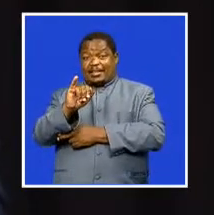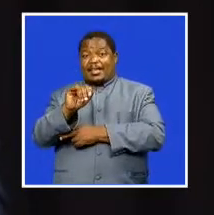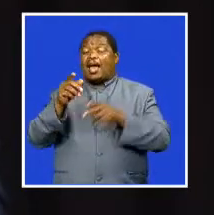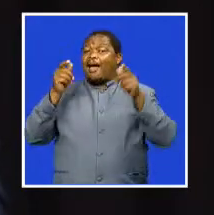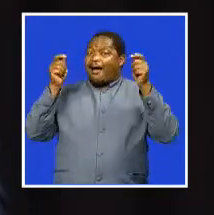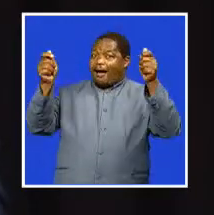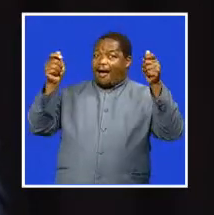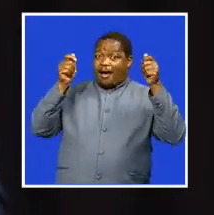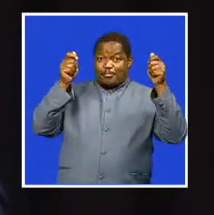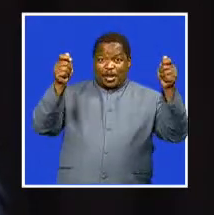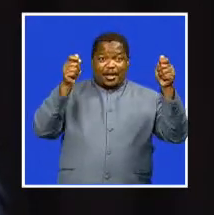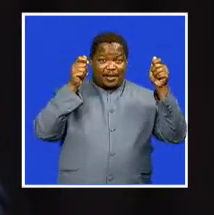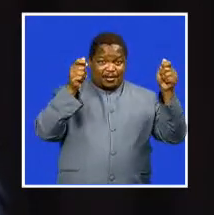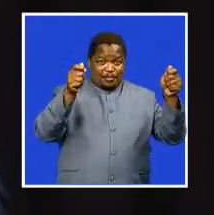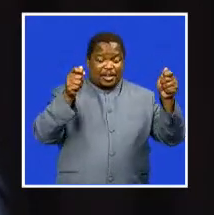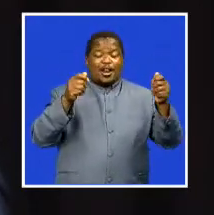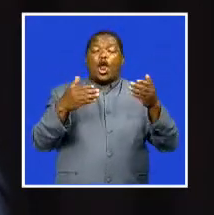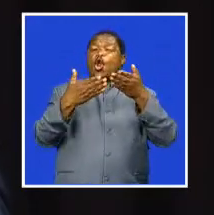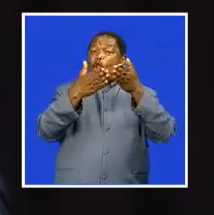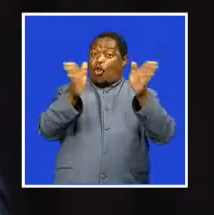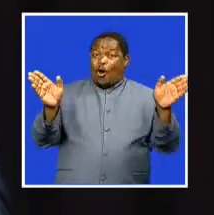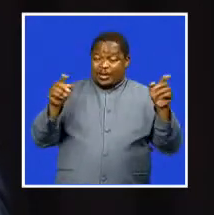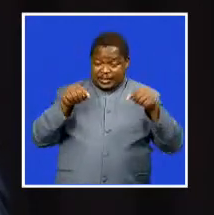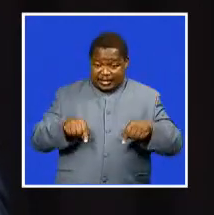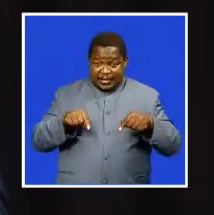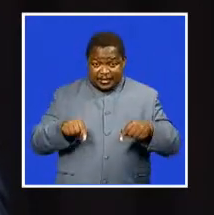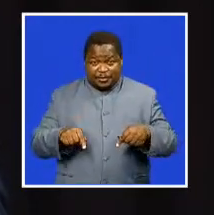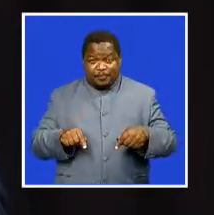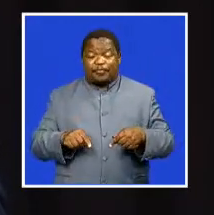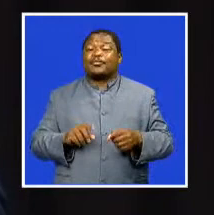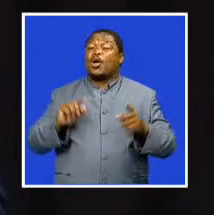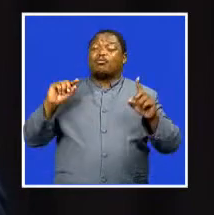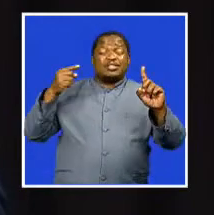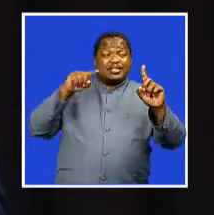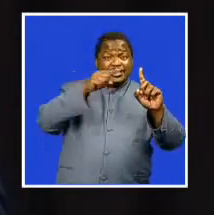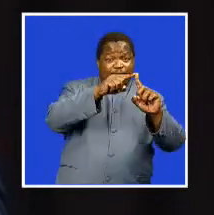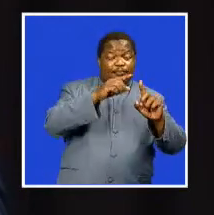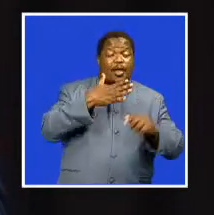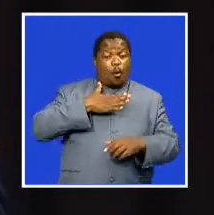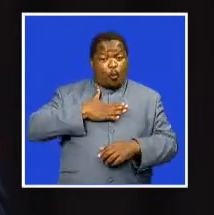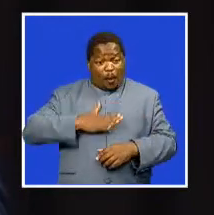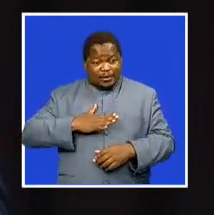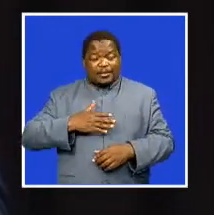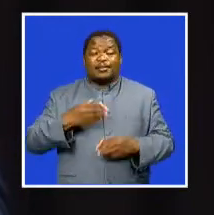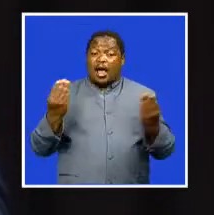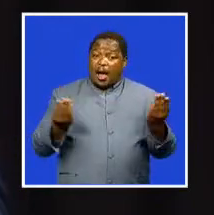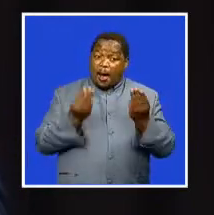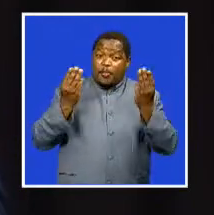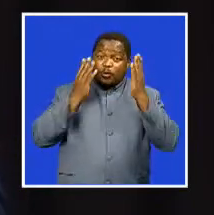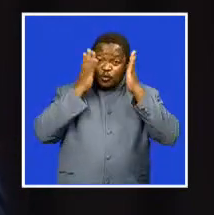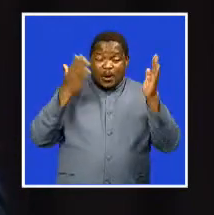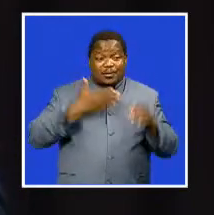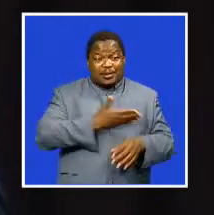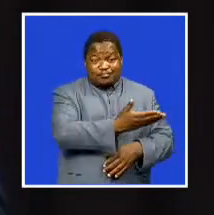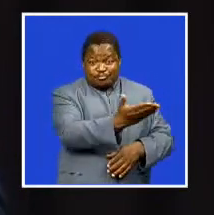clear call is for unity, solidarity, and togetherness from all